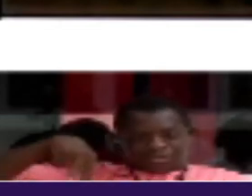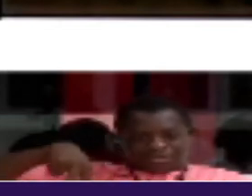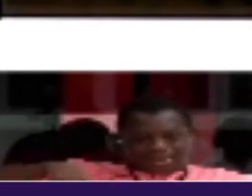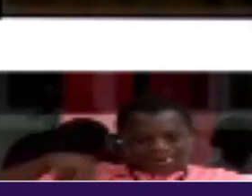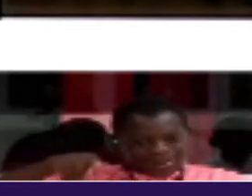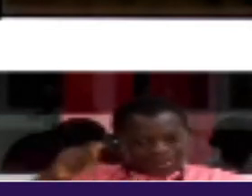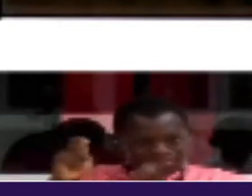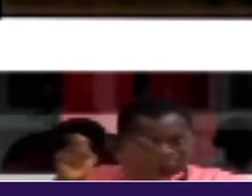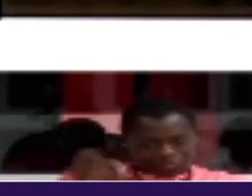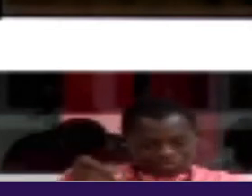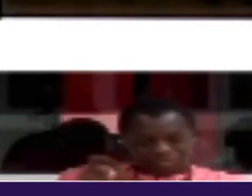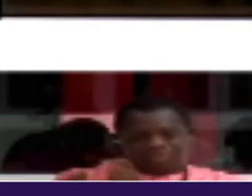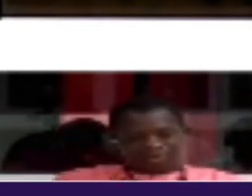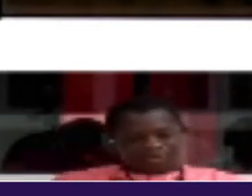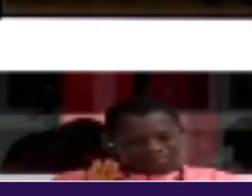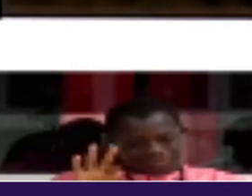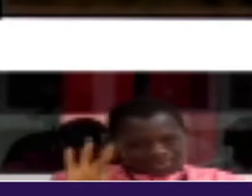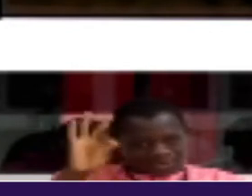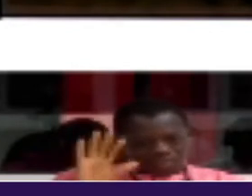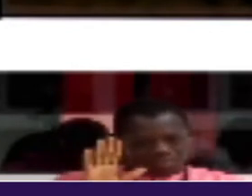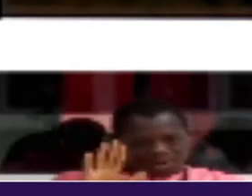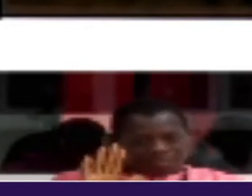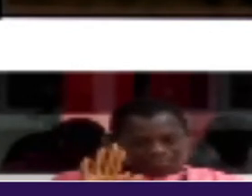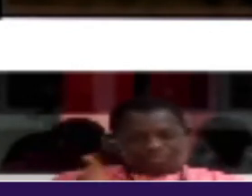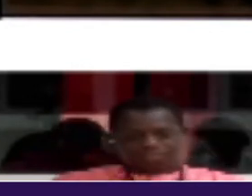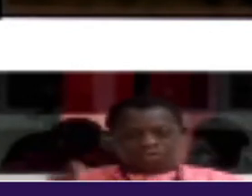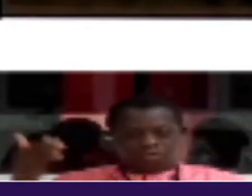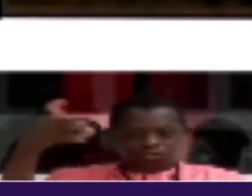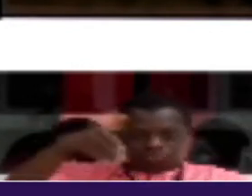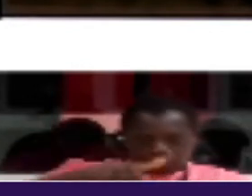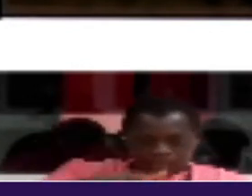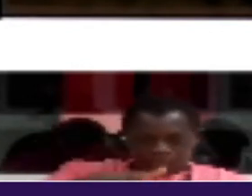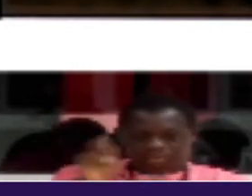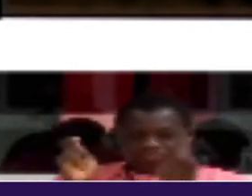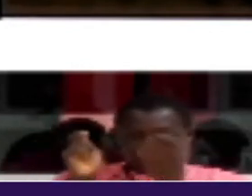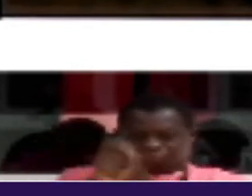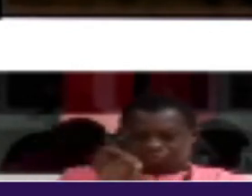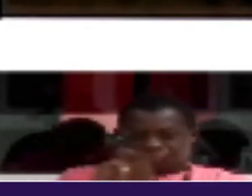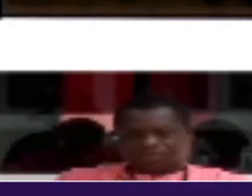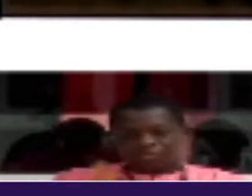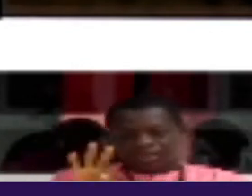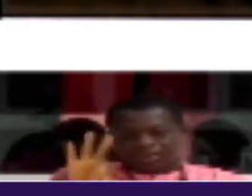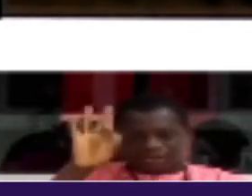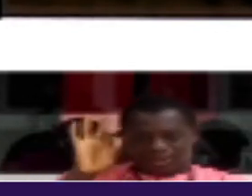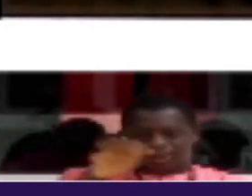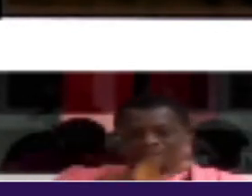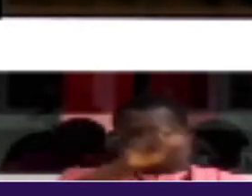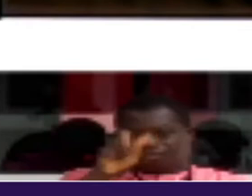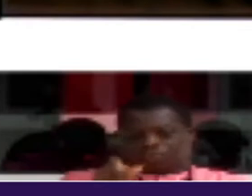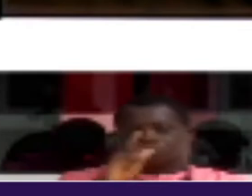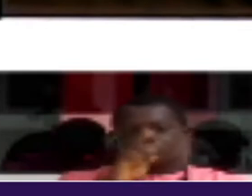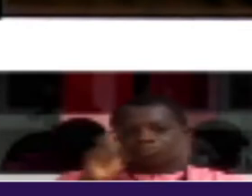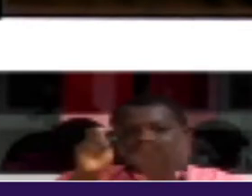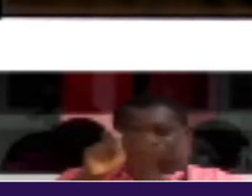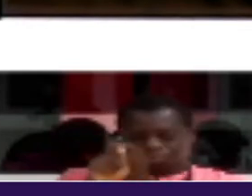he decided to wait until I come, then when I am changed, because if he should take the person who should change me, then I'm gonna spend more